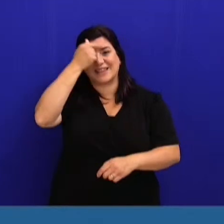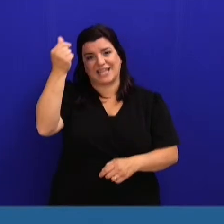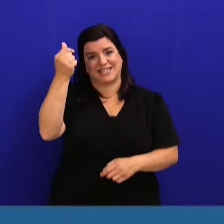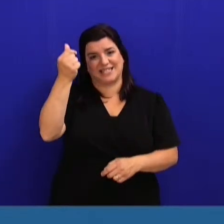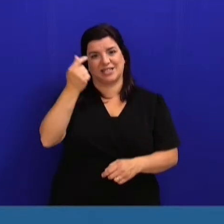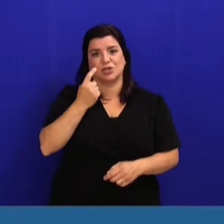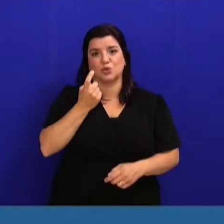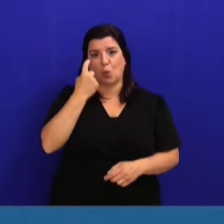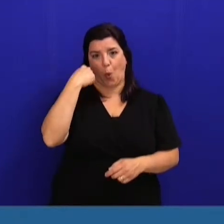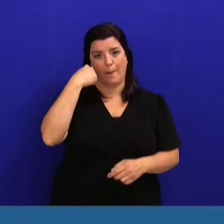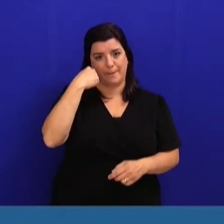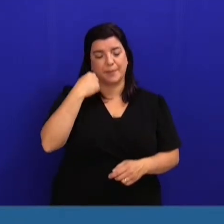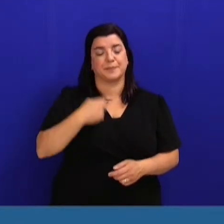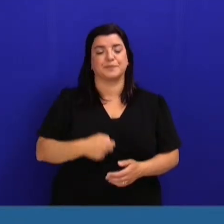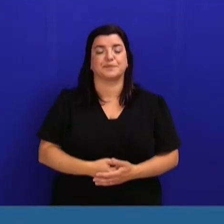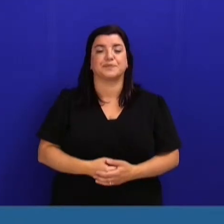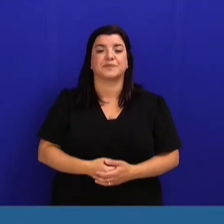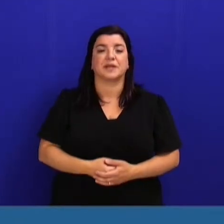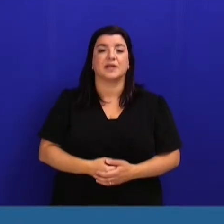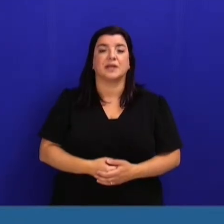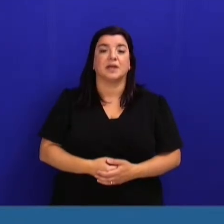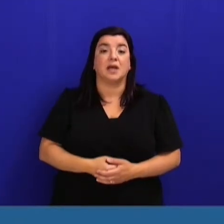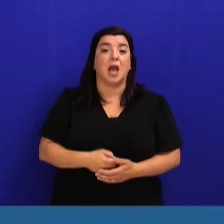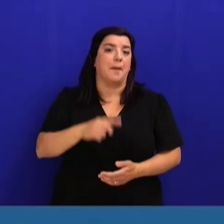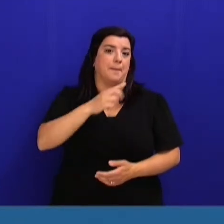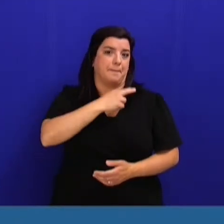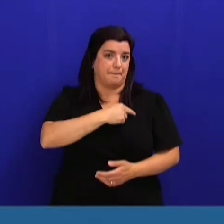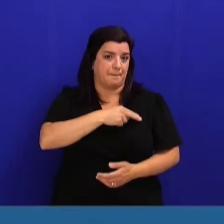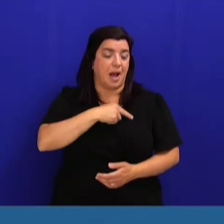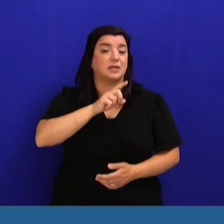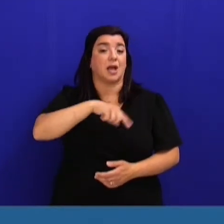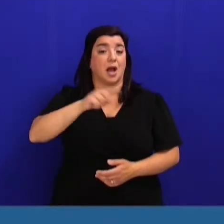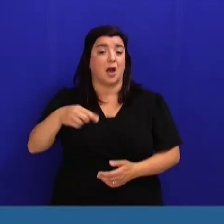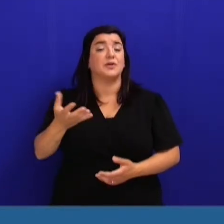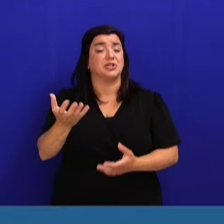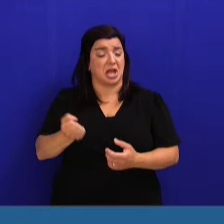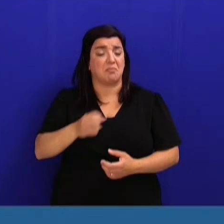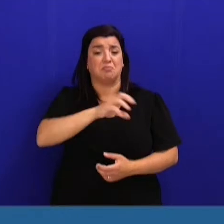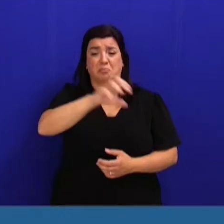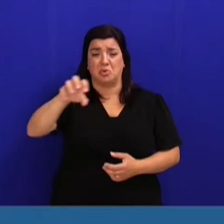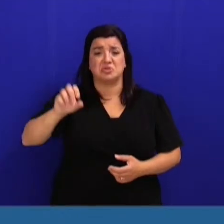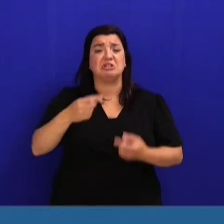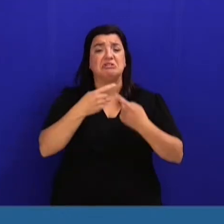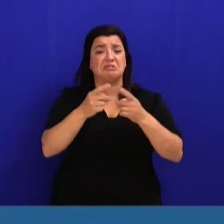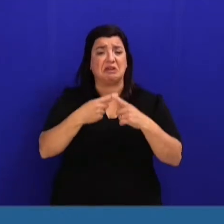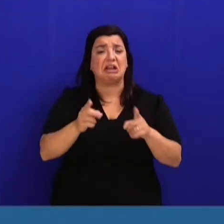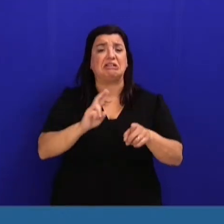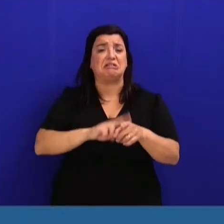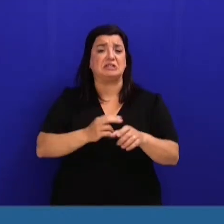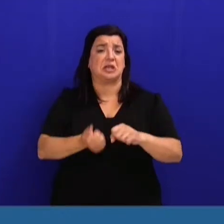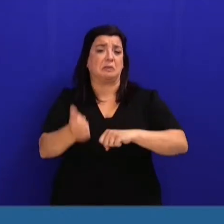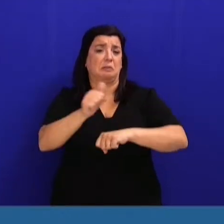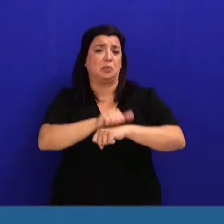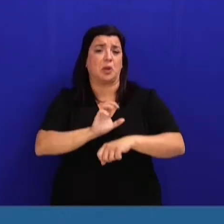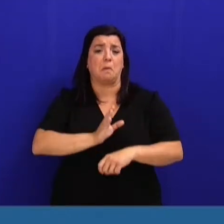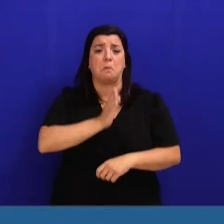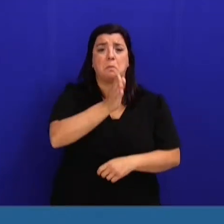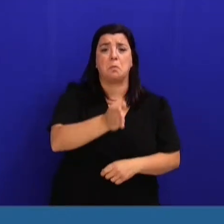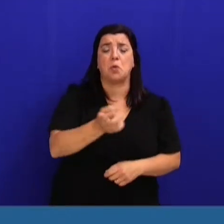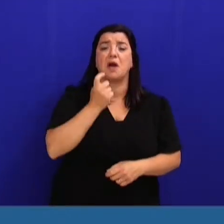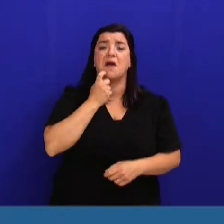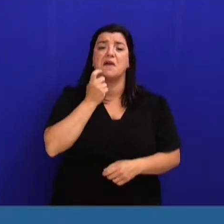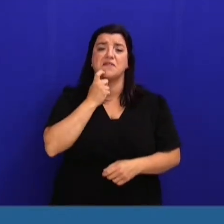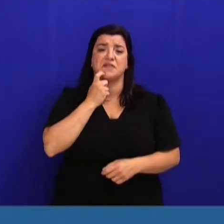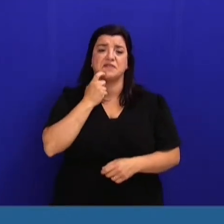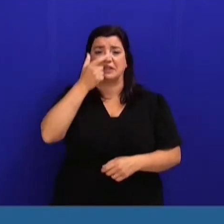Malta kif ukoll il-ħabs li għandna f'Għawdex u importanti li aħna nagħmlu assessment ukoll jekk inti għandek is-sintomi u tiġi